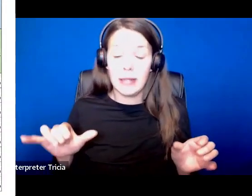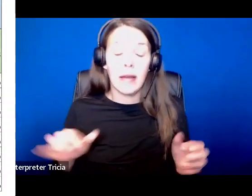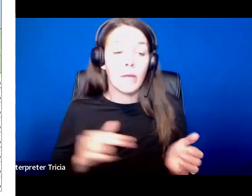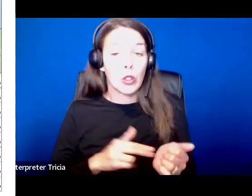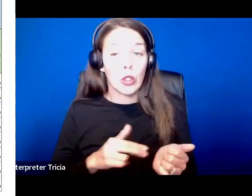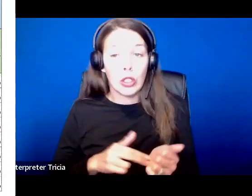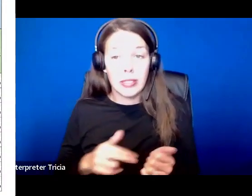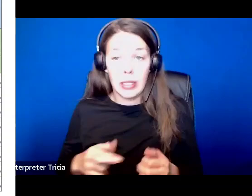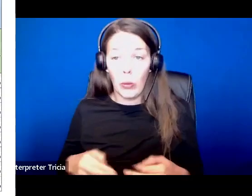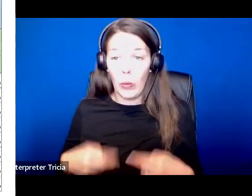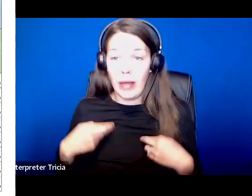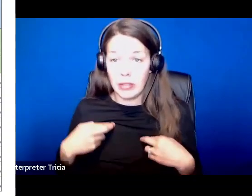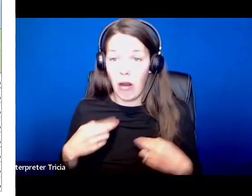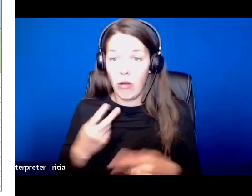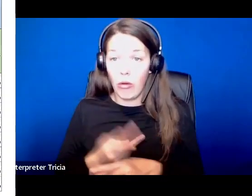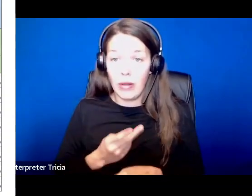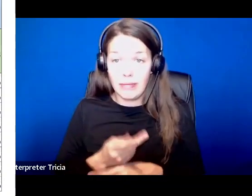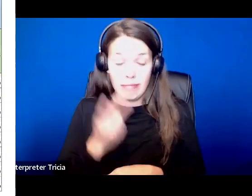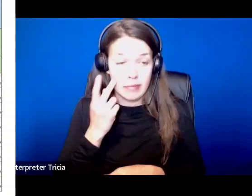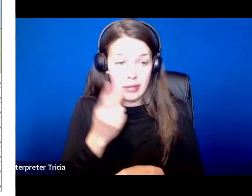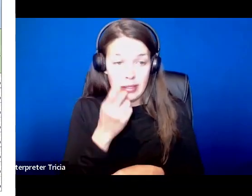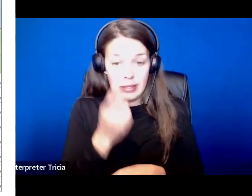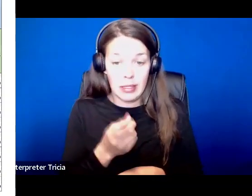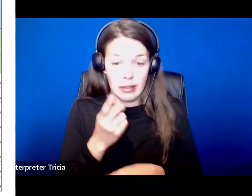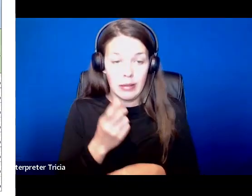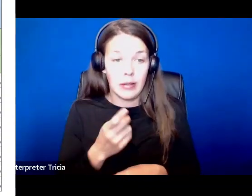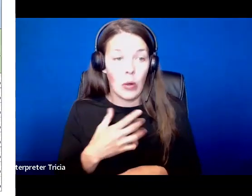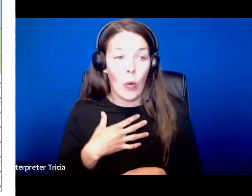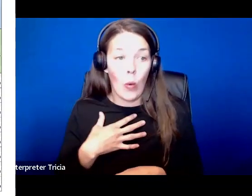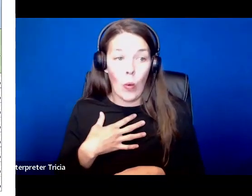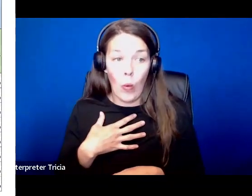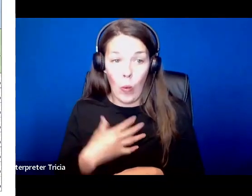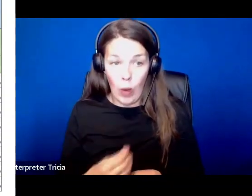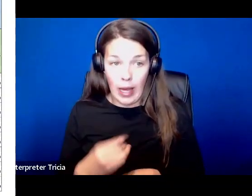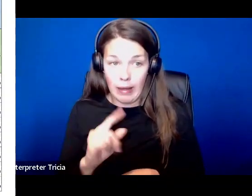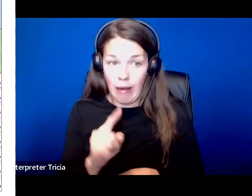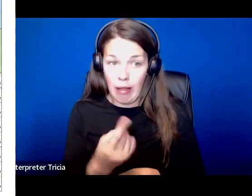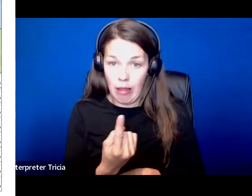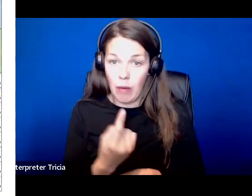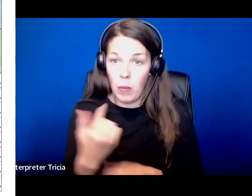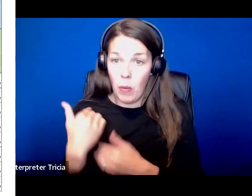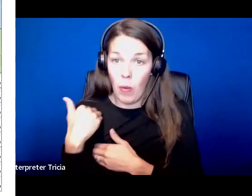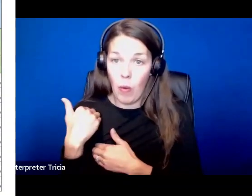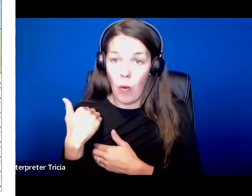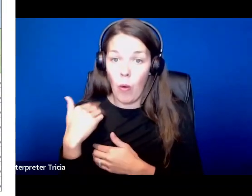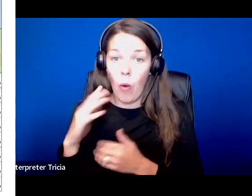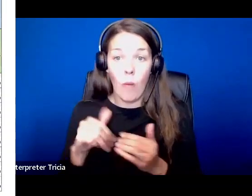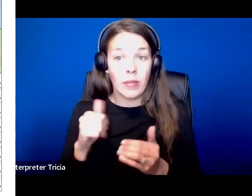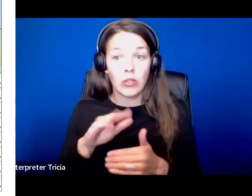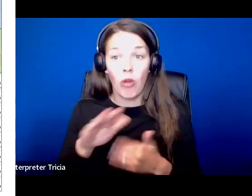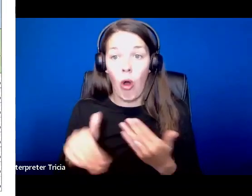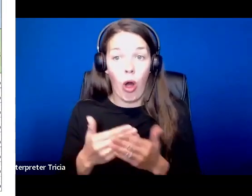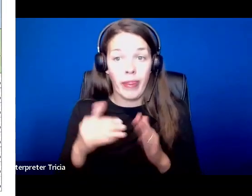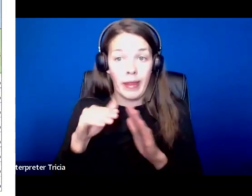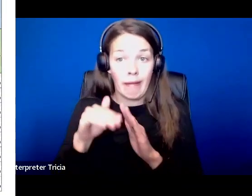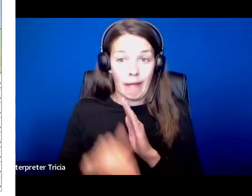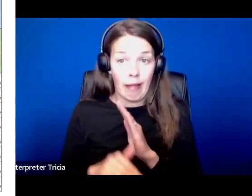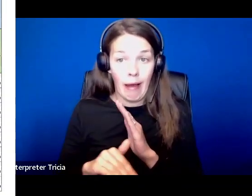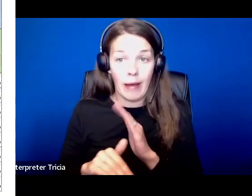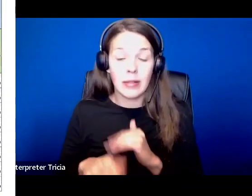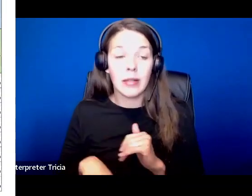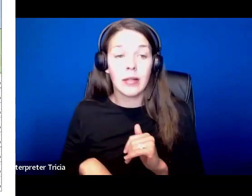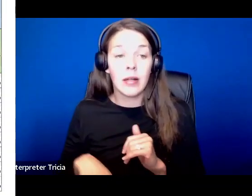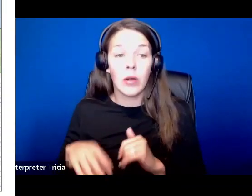residential care, you can see that white alone was responsible for almost all the decline. The total decline